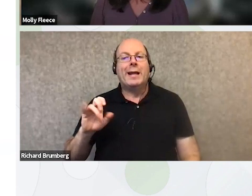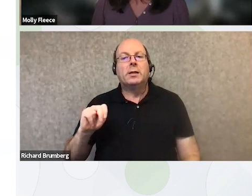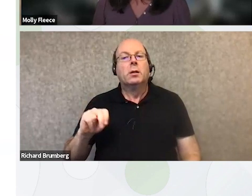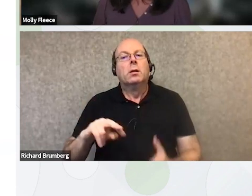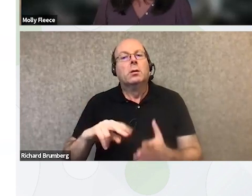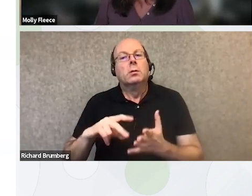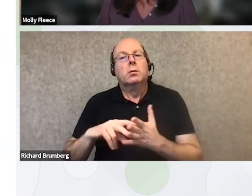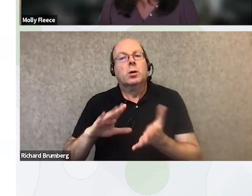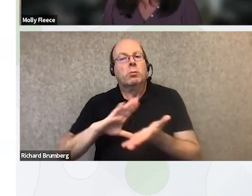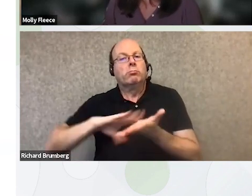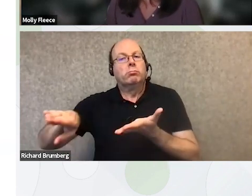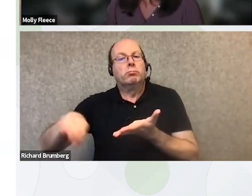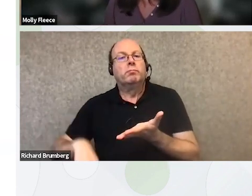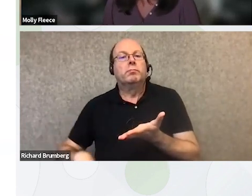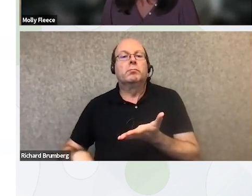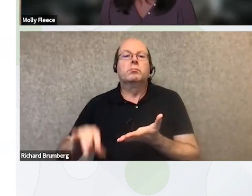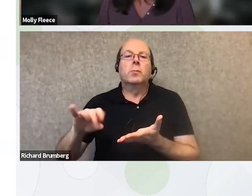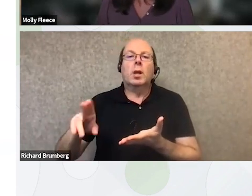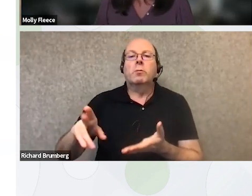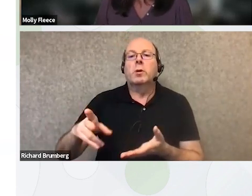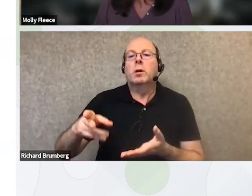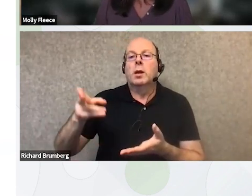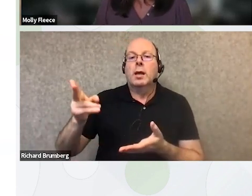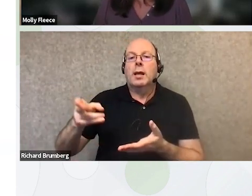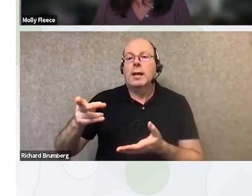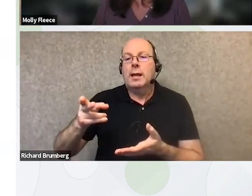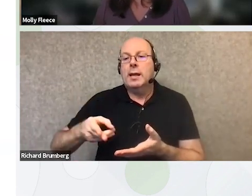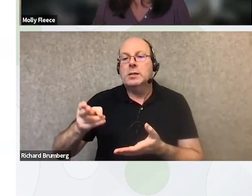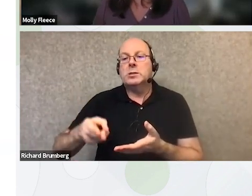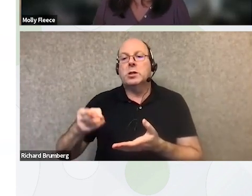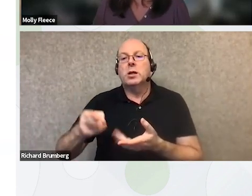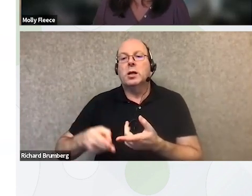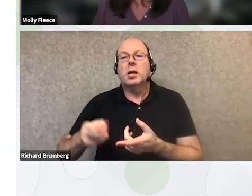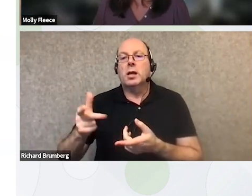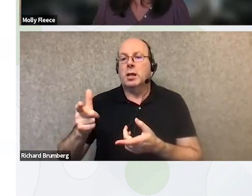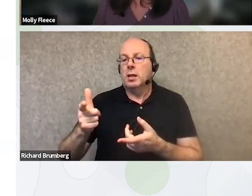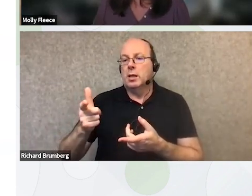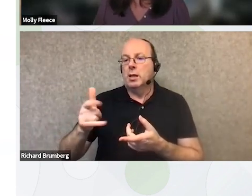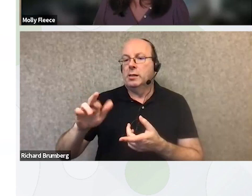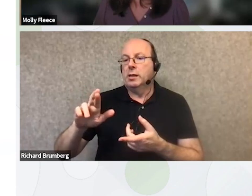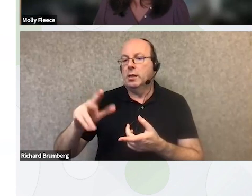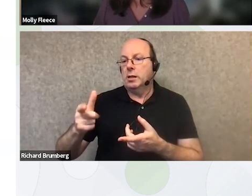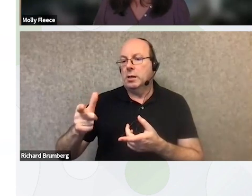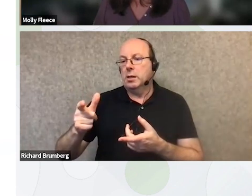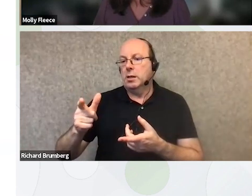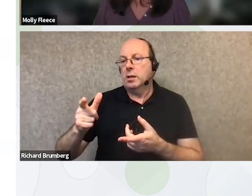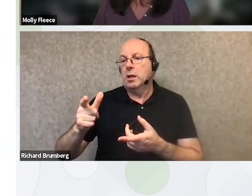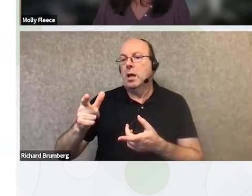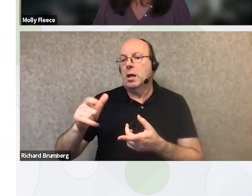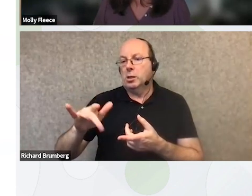can be considered, like a history of Guillain-Barré syndrome within 6 weeks of an influenza vaccine in the past.